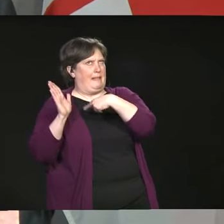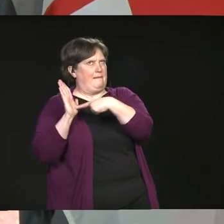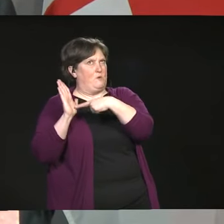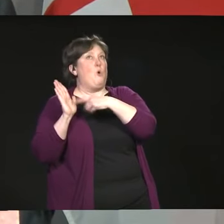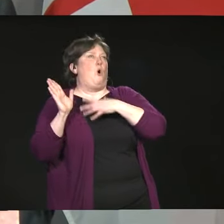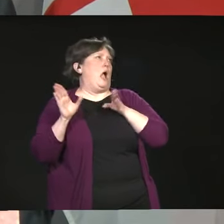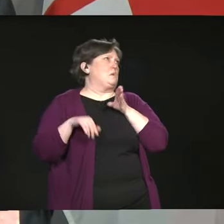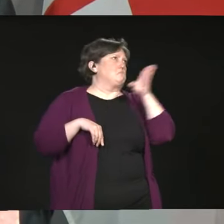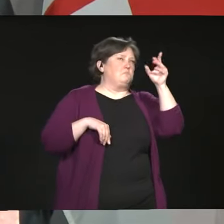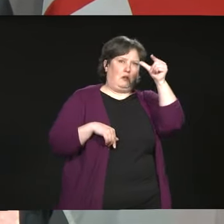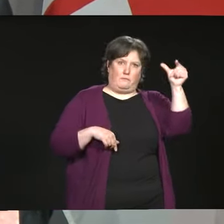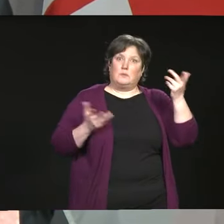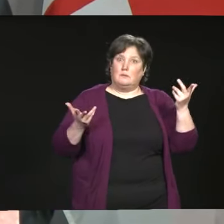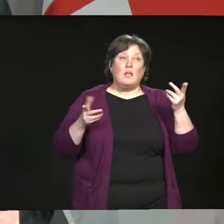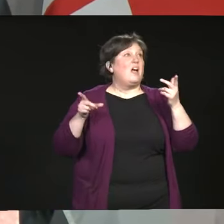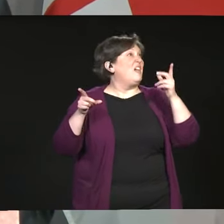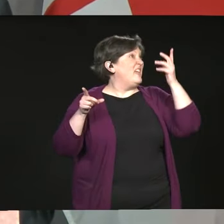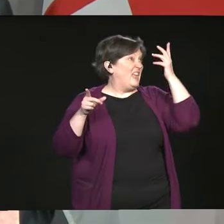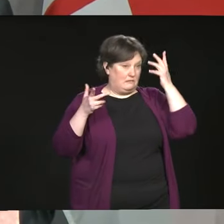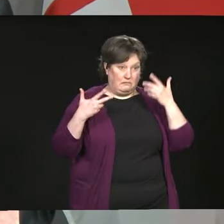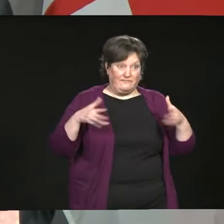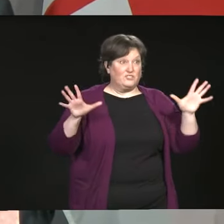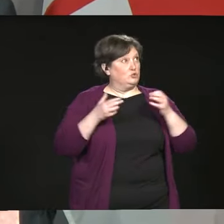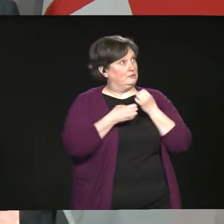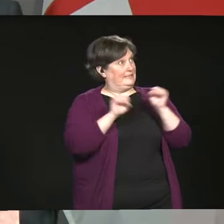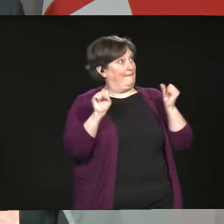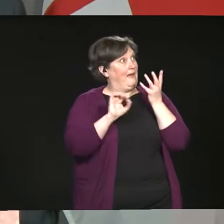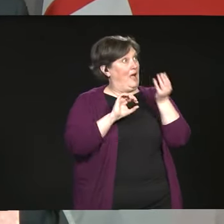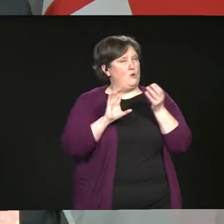for their employers, and that we think is critically important.